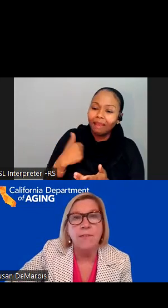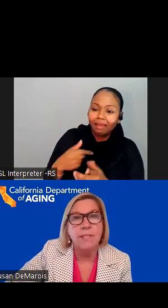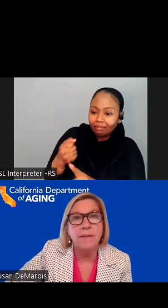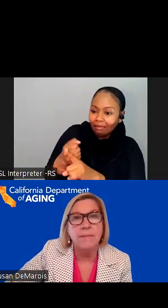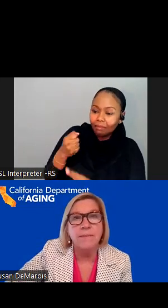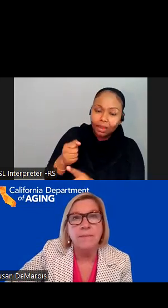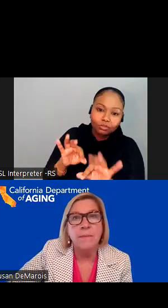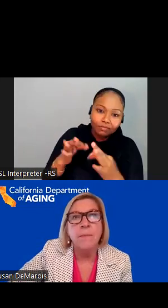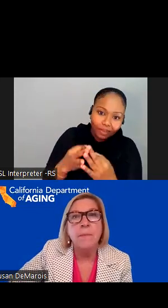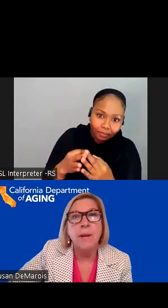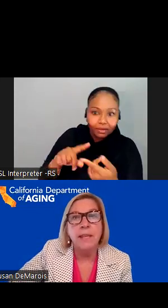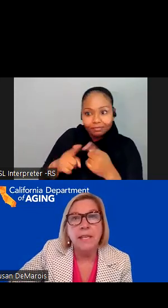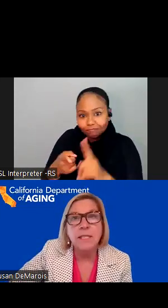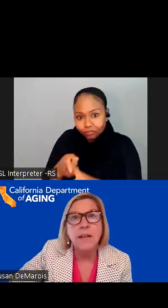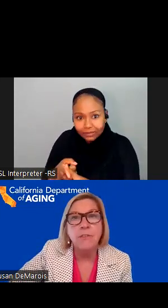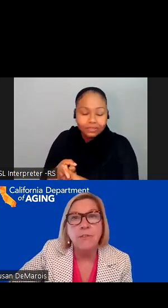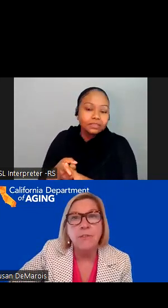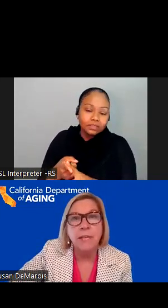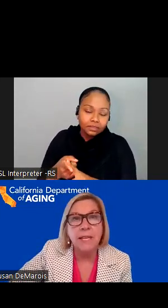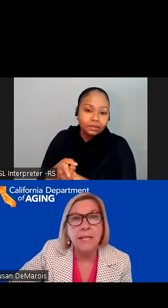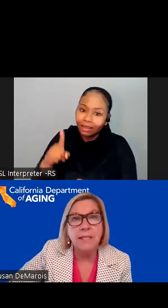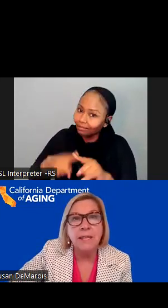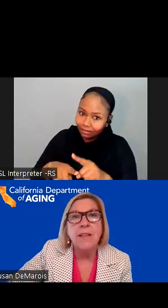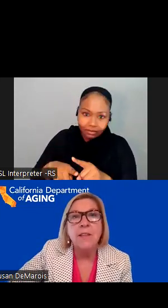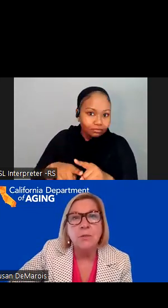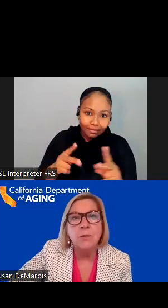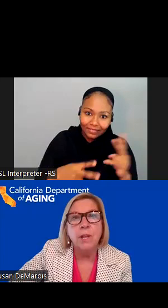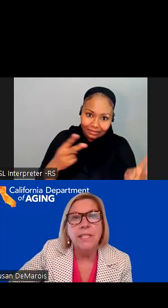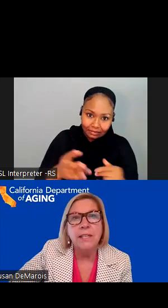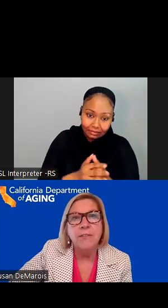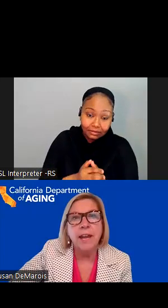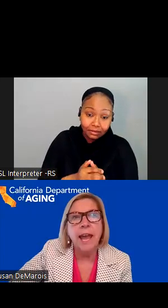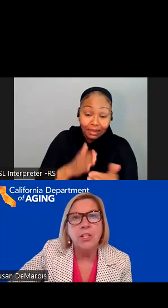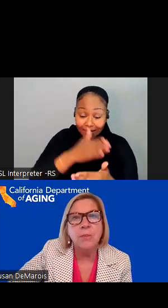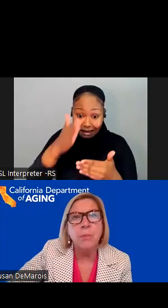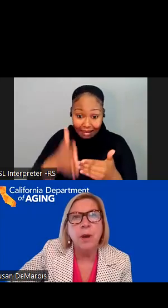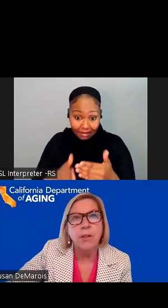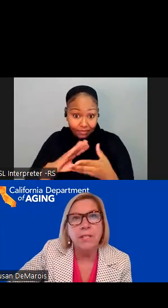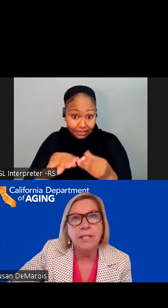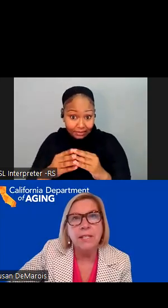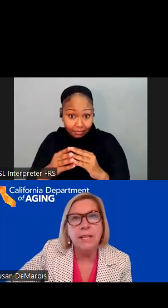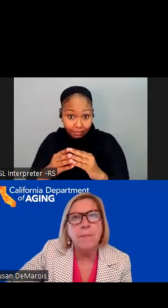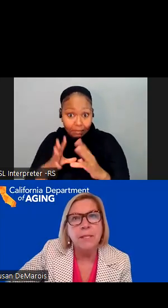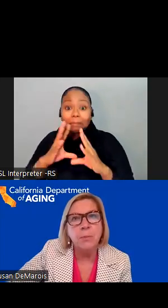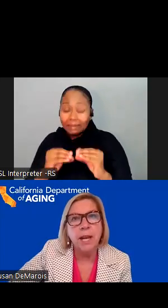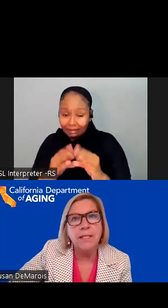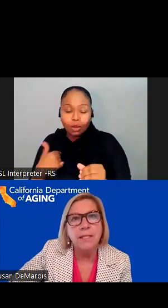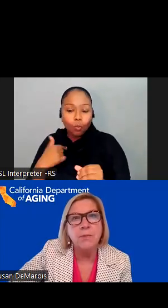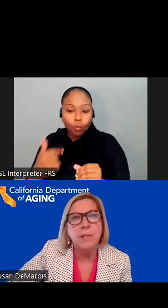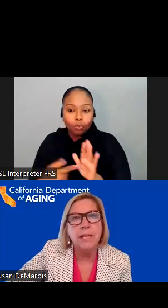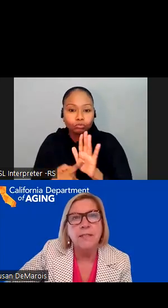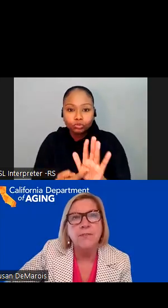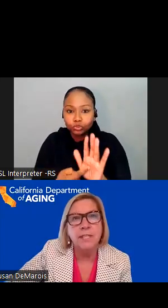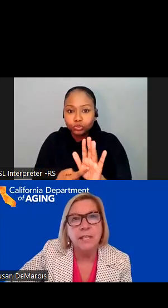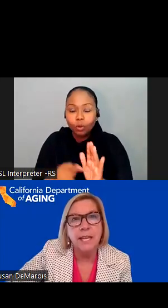could not visit. By the end of the 4 meetings, this group will identify actionable policies and best